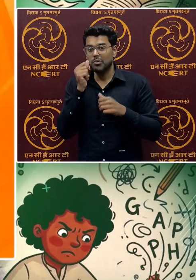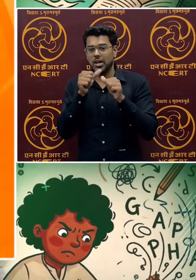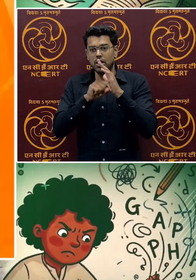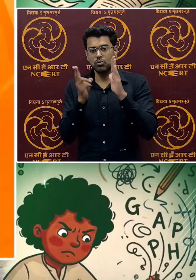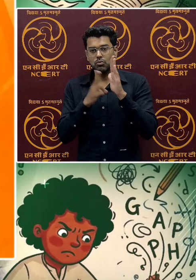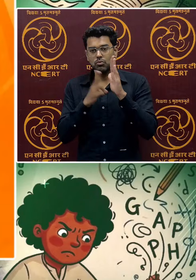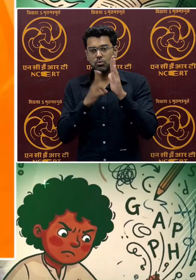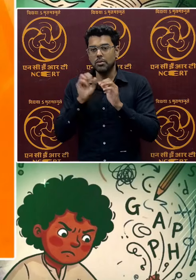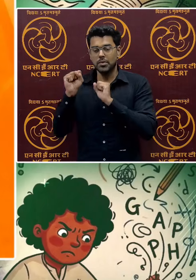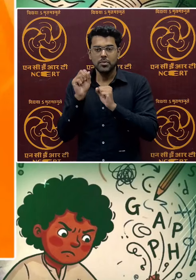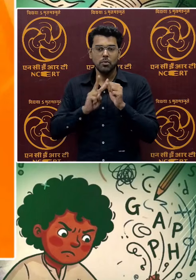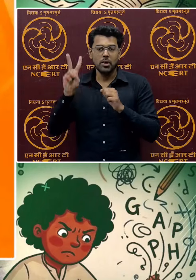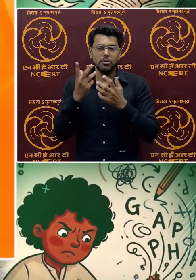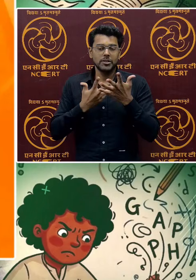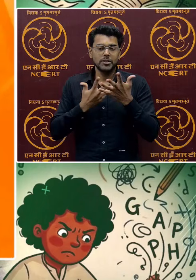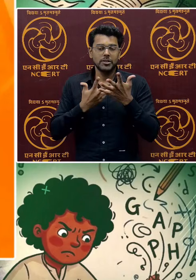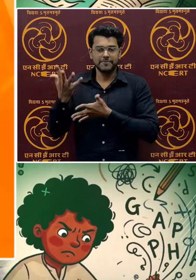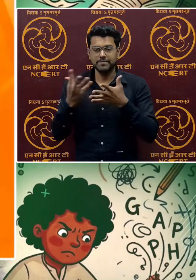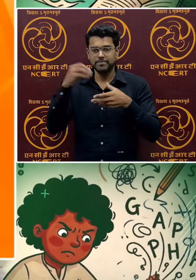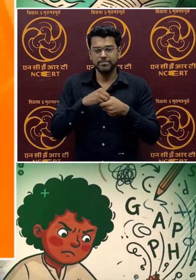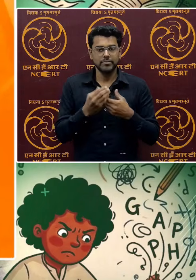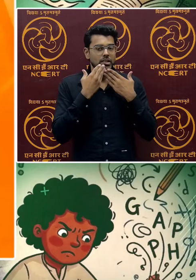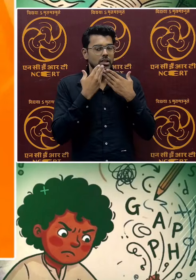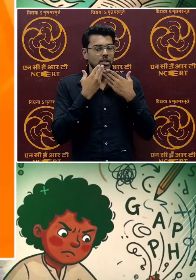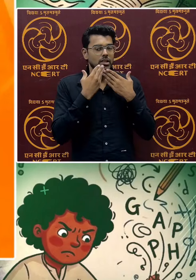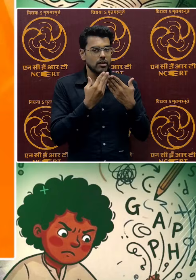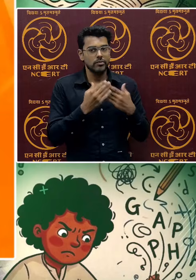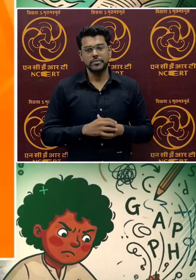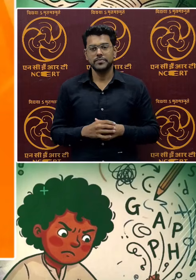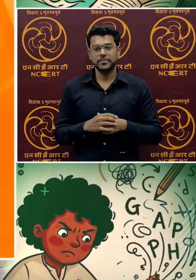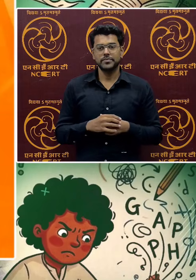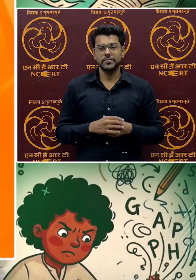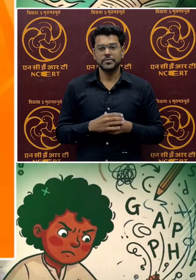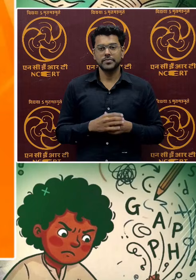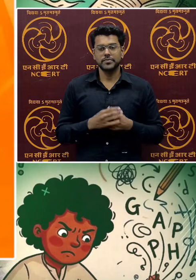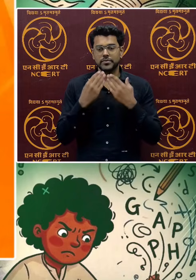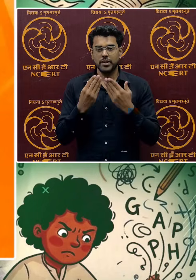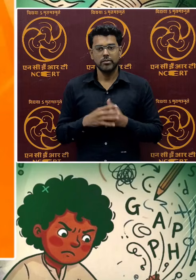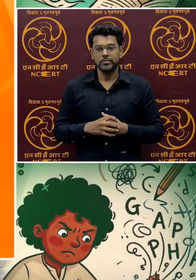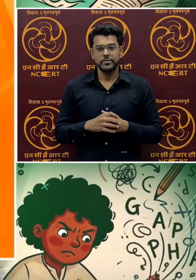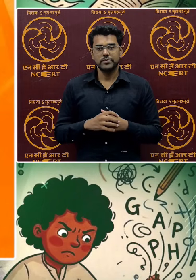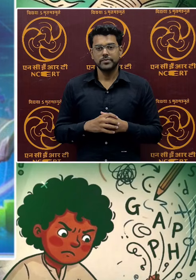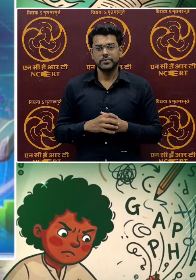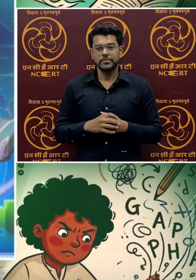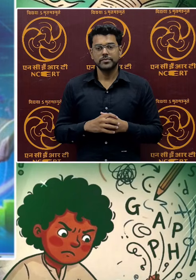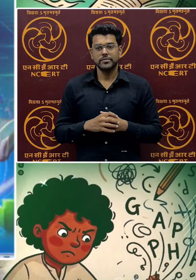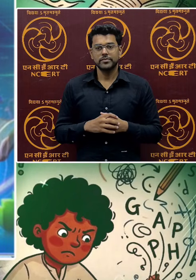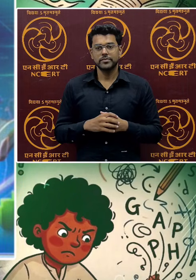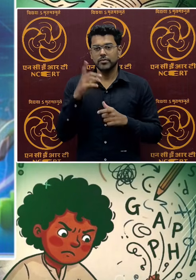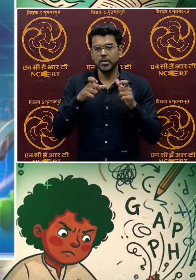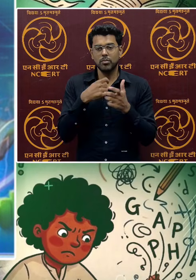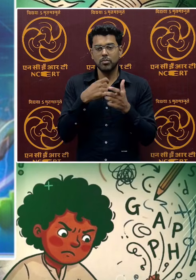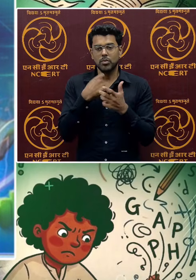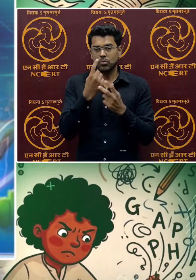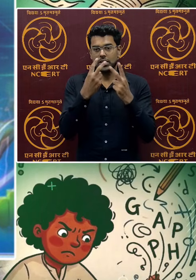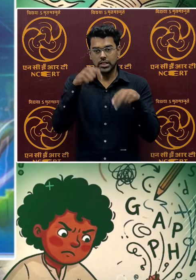your Thank you. wonderful It was a pleasure. contribution. It was a to the pleasure session. to reach out to me. Thank you. Thank you so much. So, dear viewers,